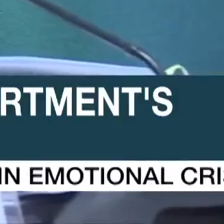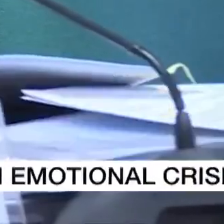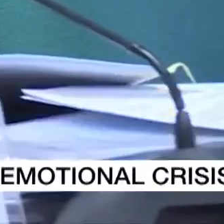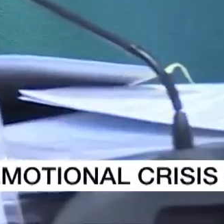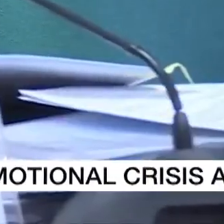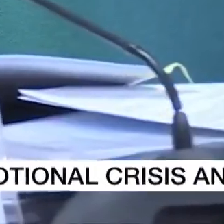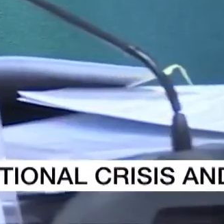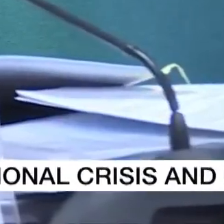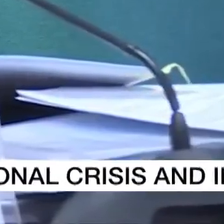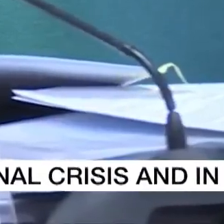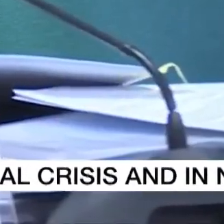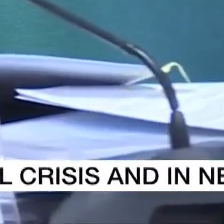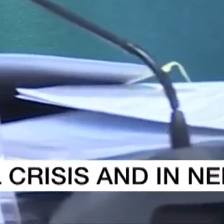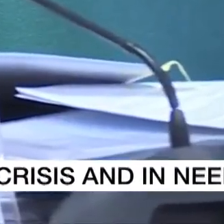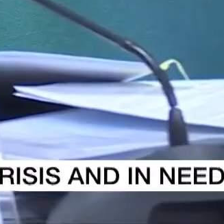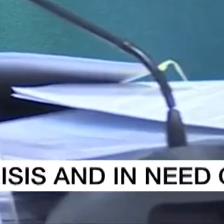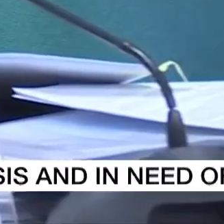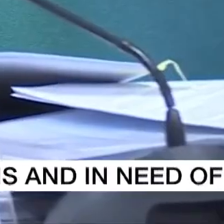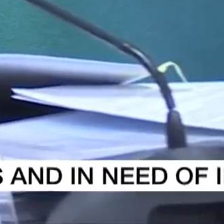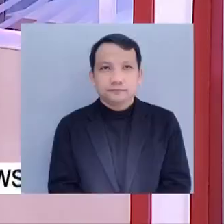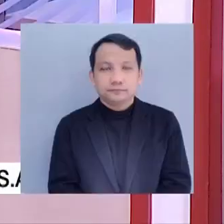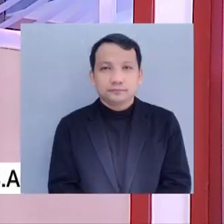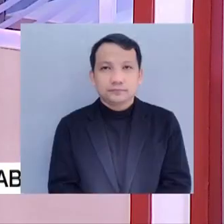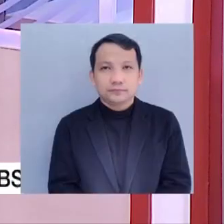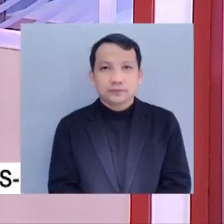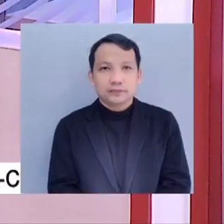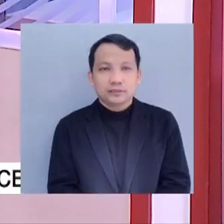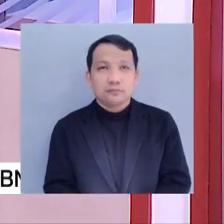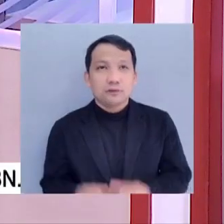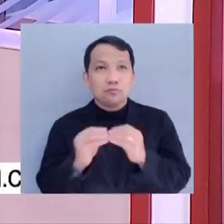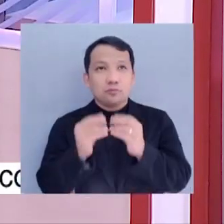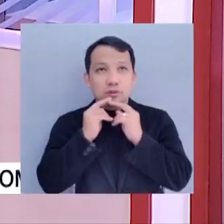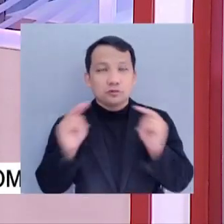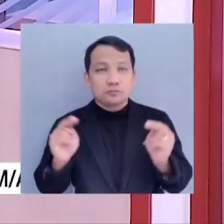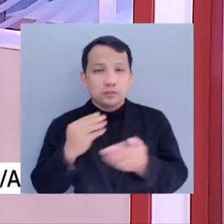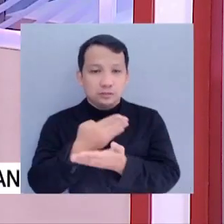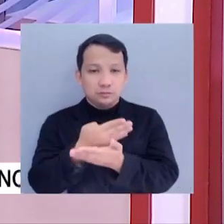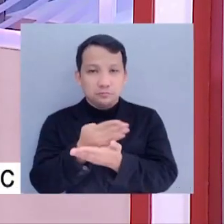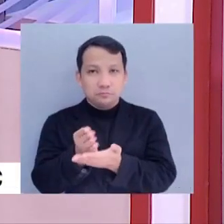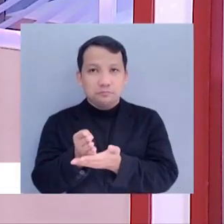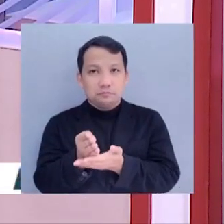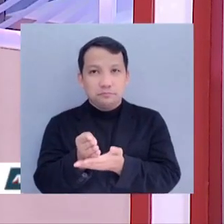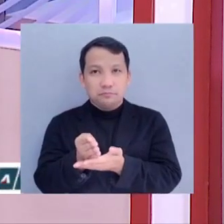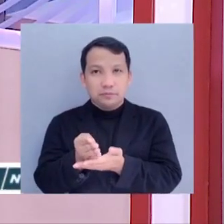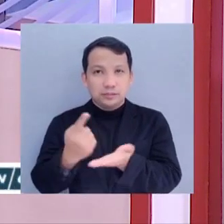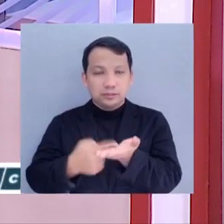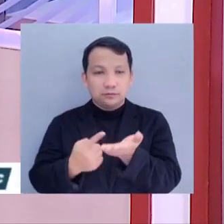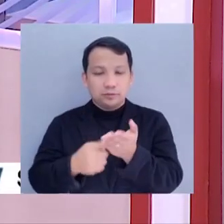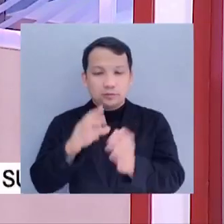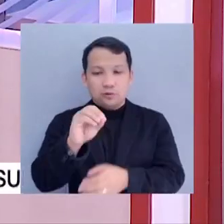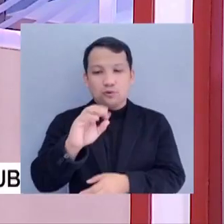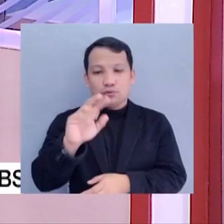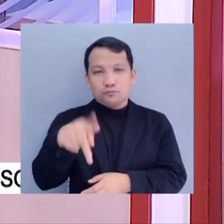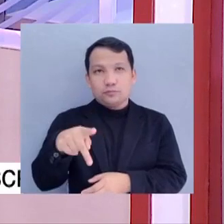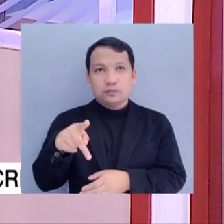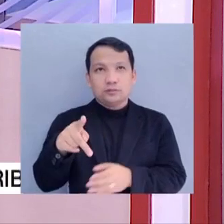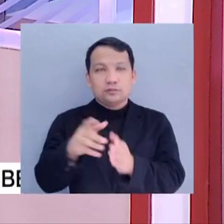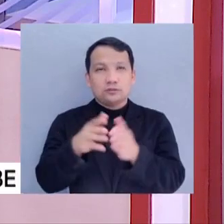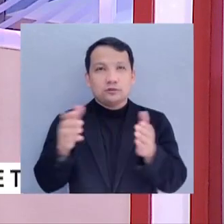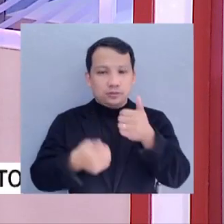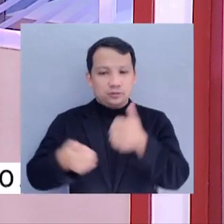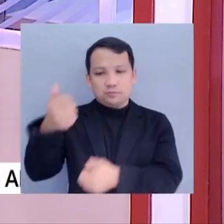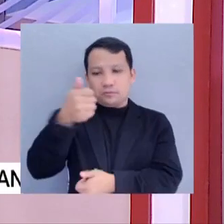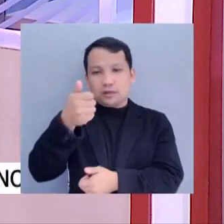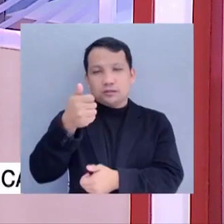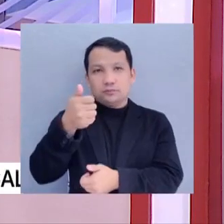Torres, ABS-CBN News. The budget briefing for the Office of the President breezes past the House Appropriations Committee.